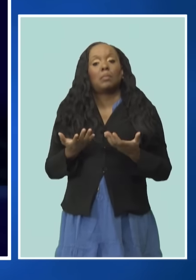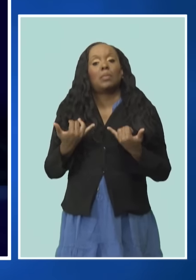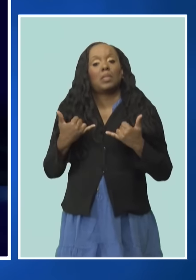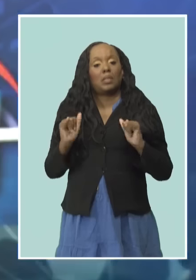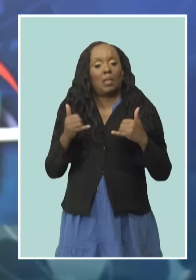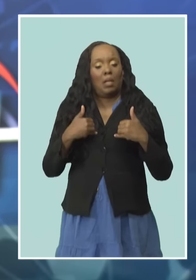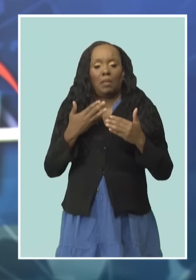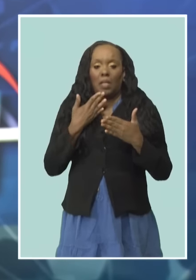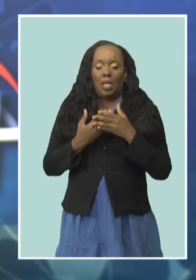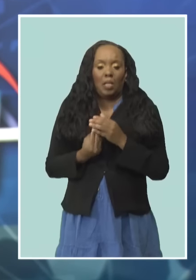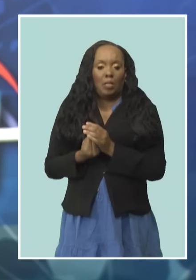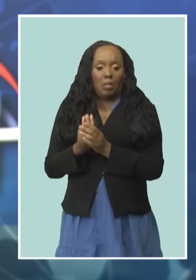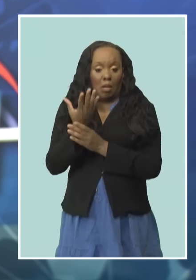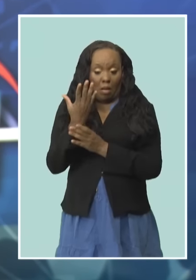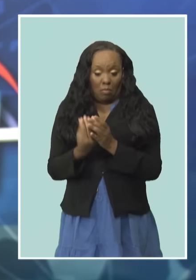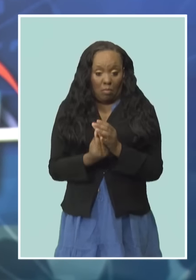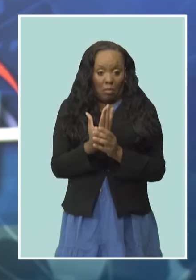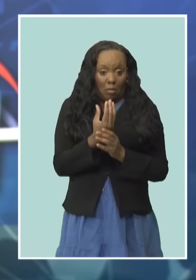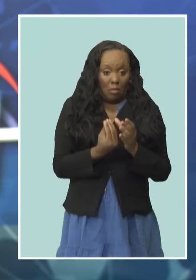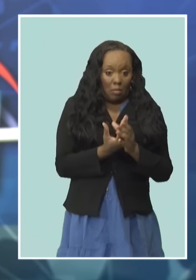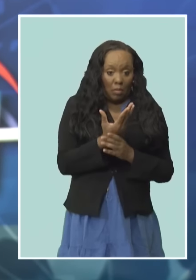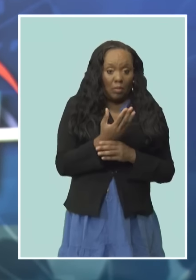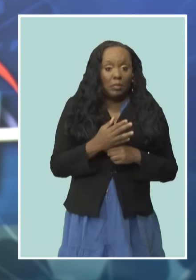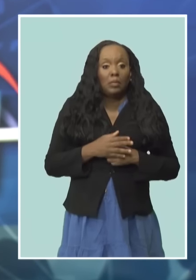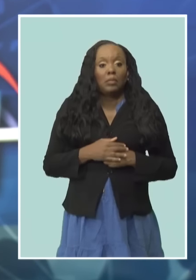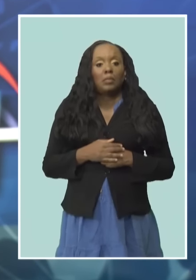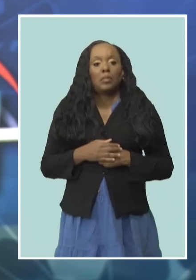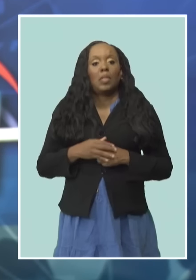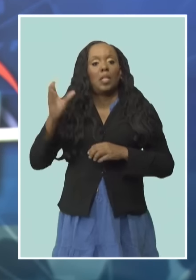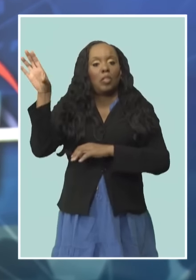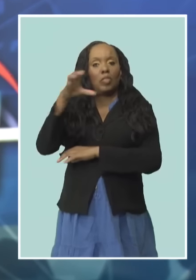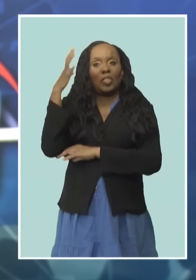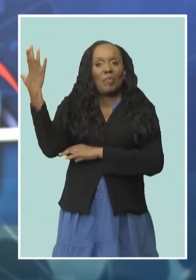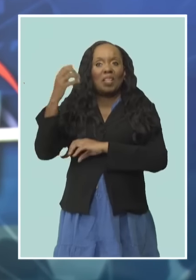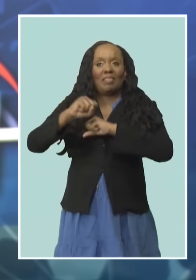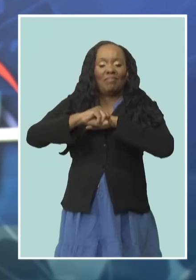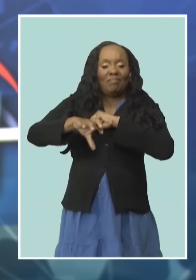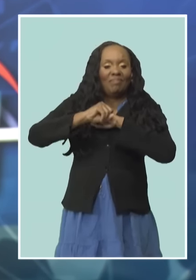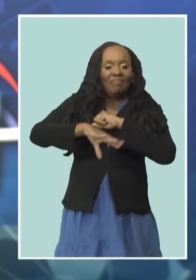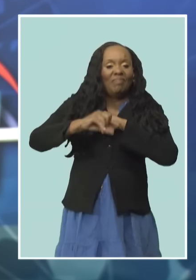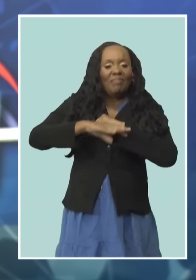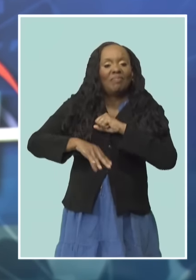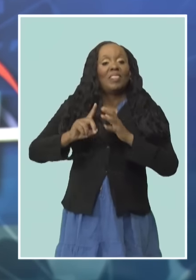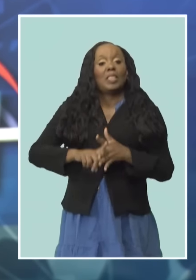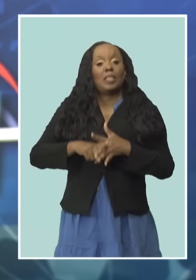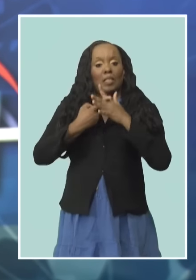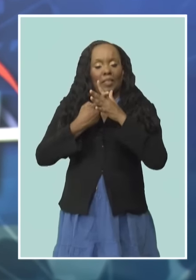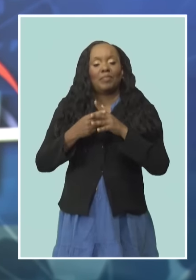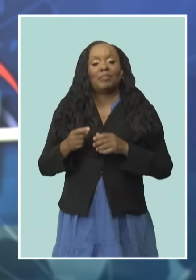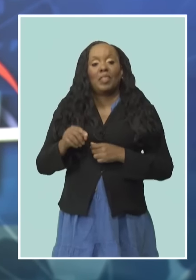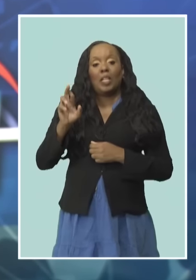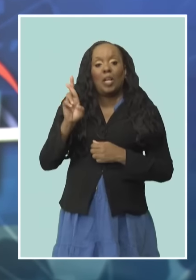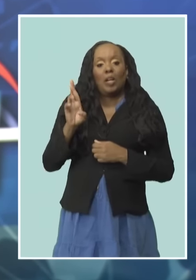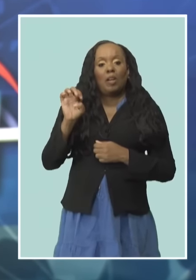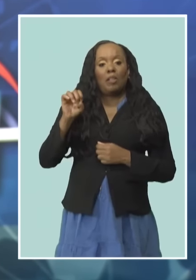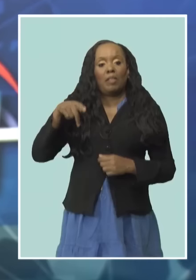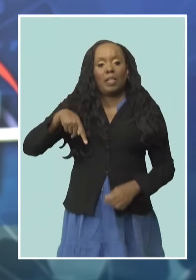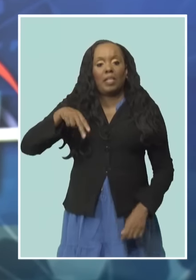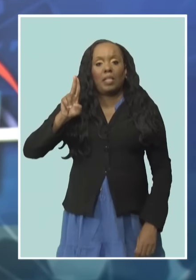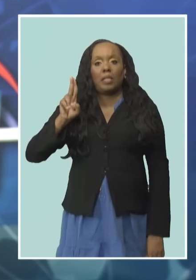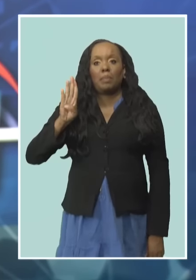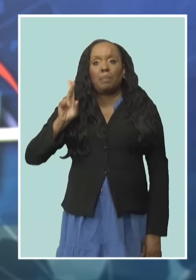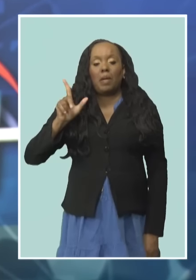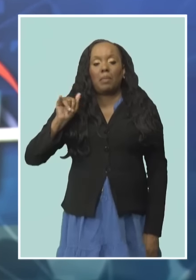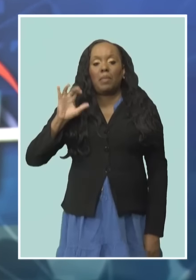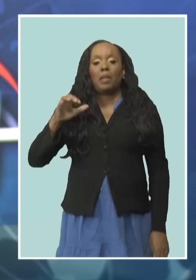of them. The Christmas promotions have started. Republic Bank was on the road today revealing plans to the public